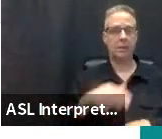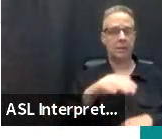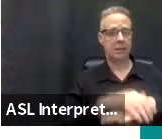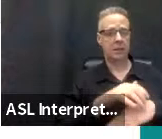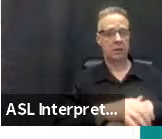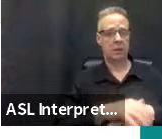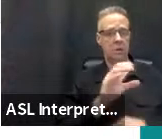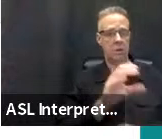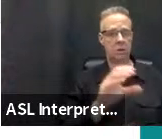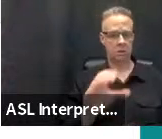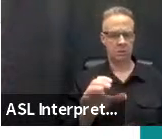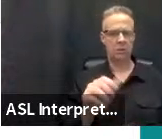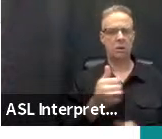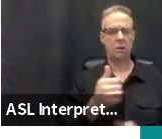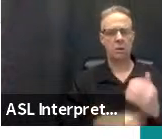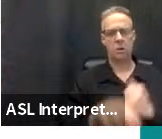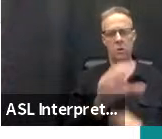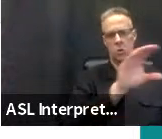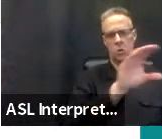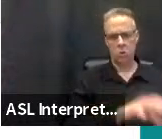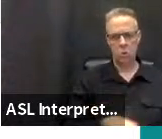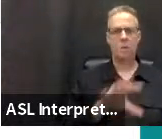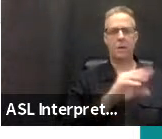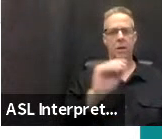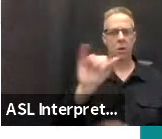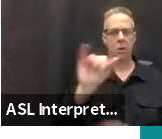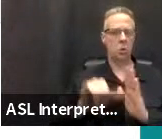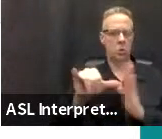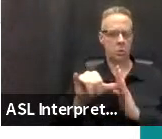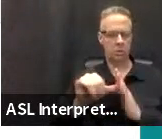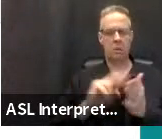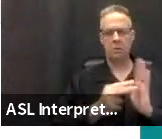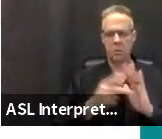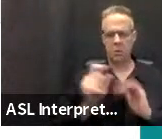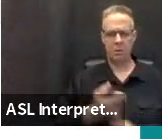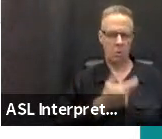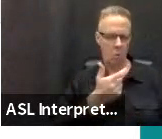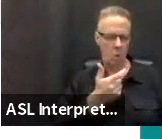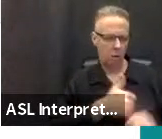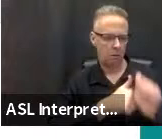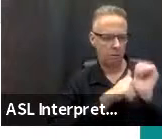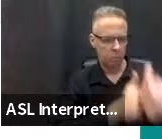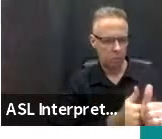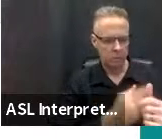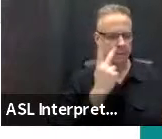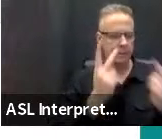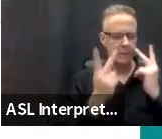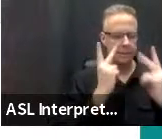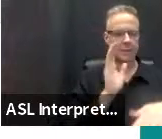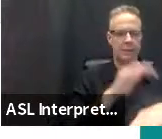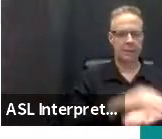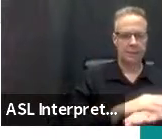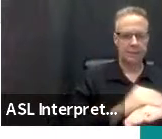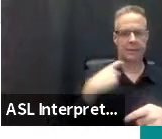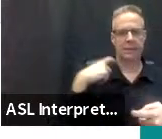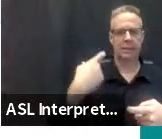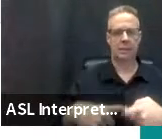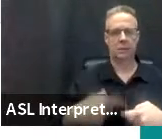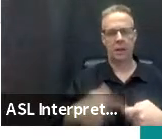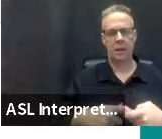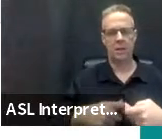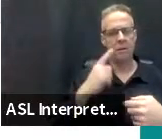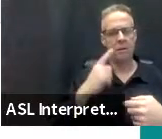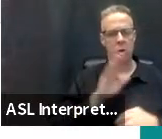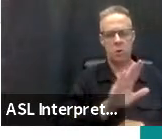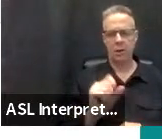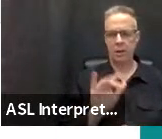are available within Zoom and YouTube. So users can follow this link to view both English and Spanish captions in a separate browser